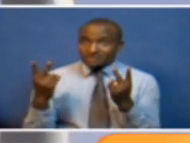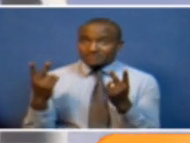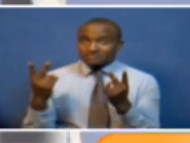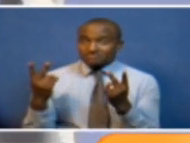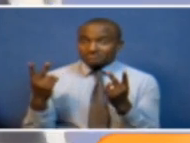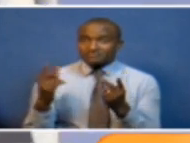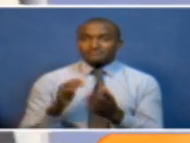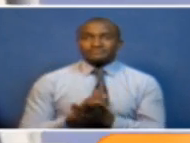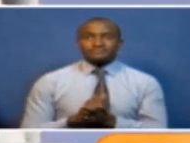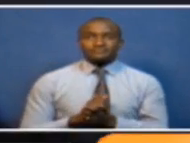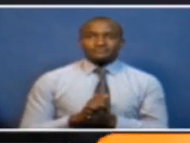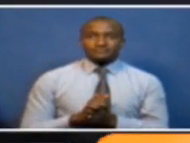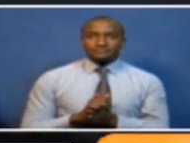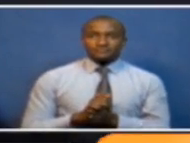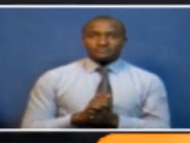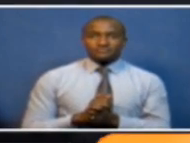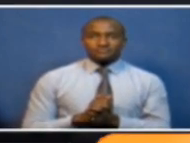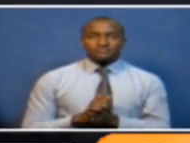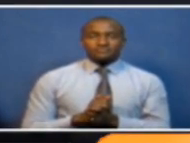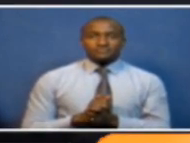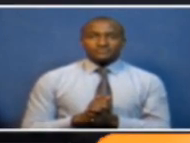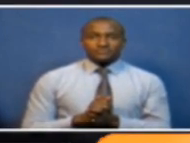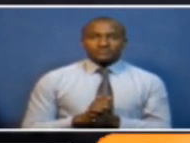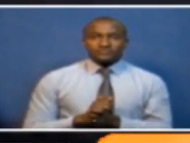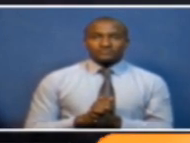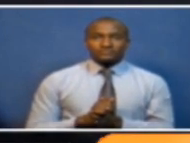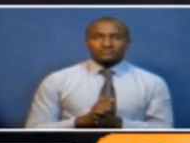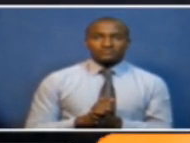guess. Jeff Koinange